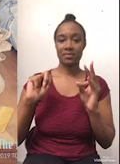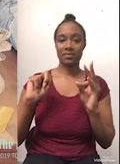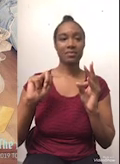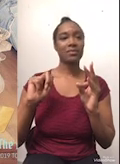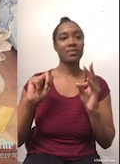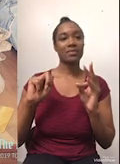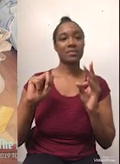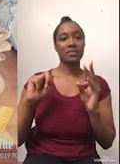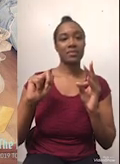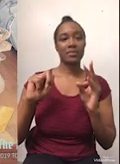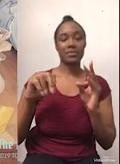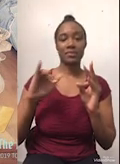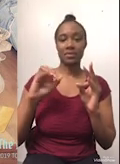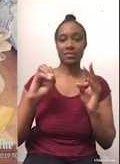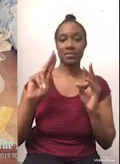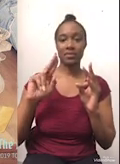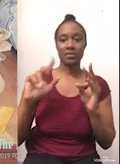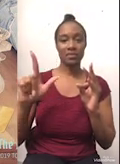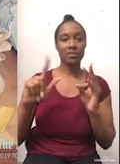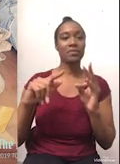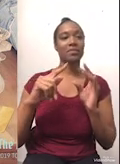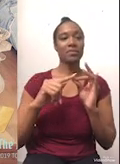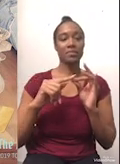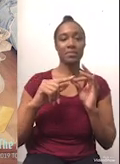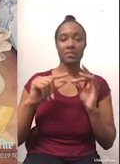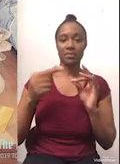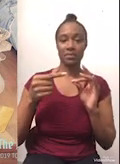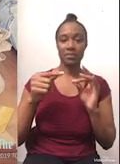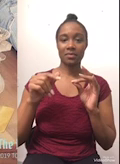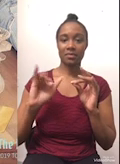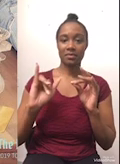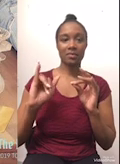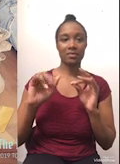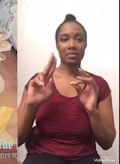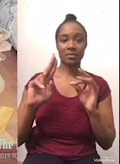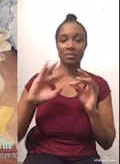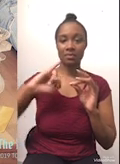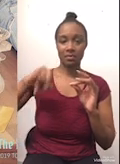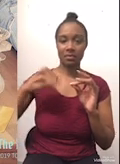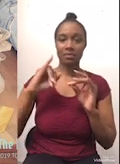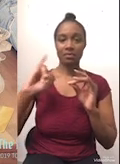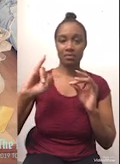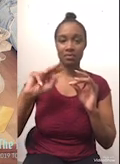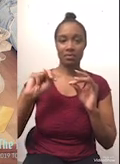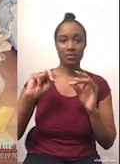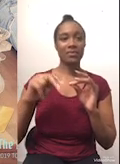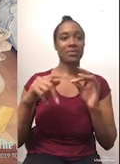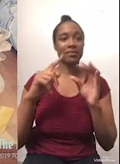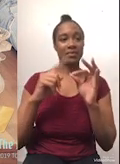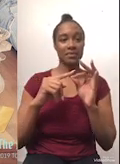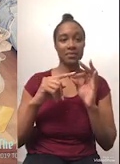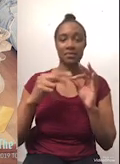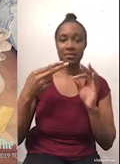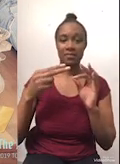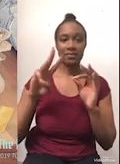after stating to have health issues. In 2015, Uptension made their official